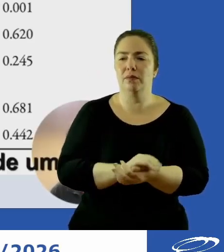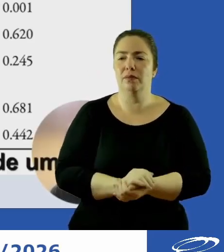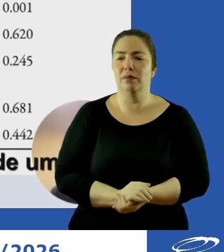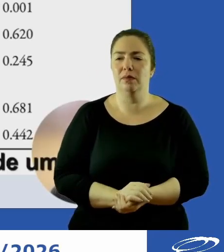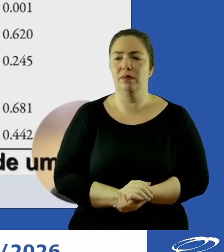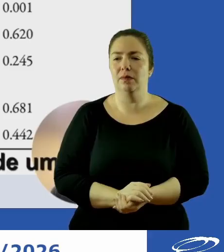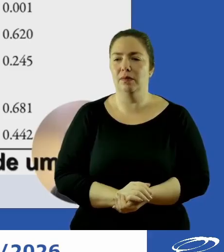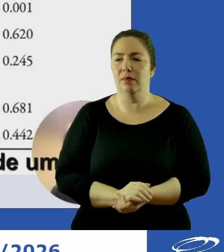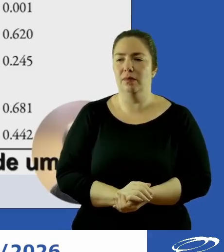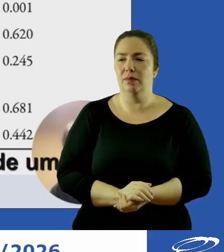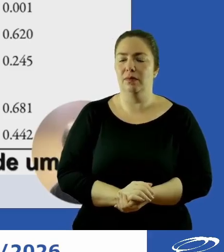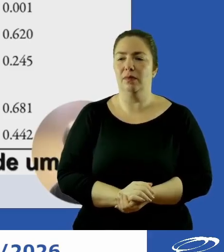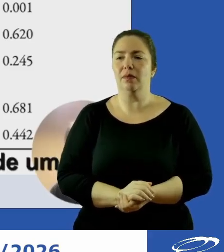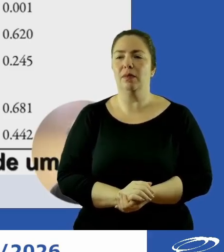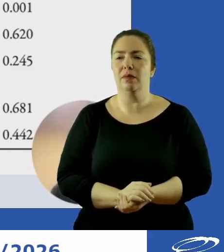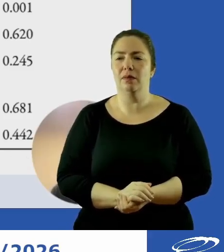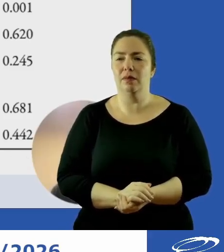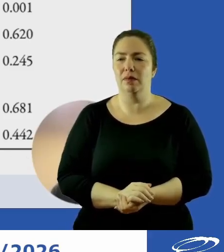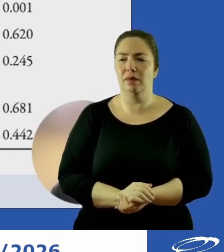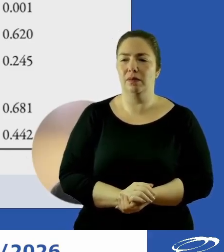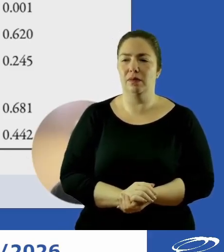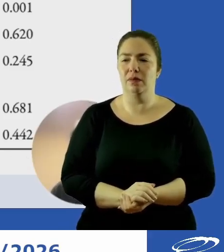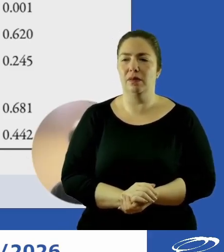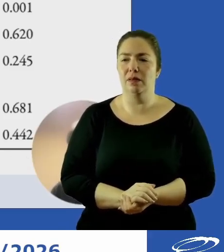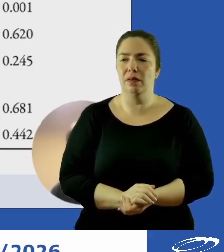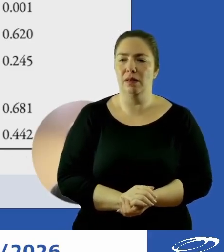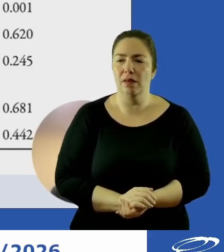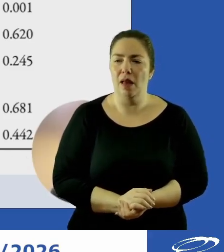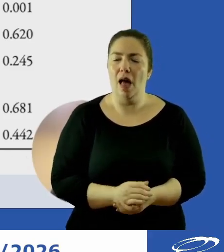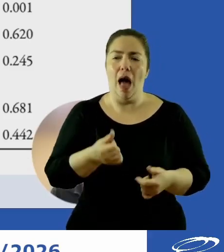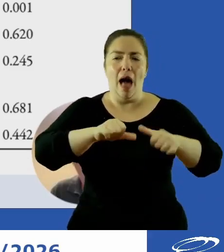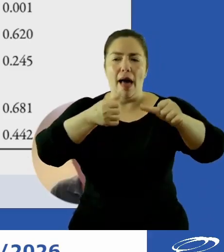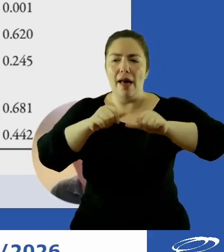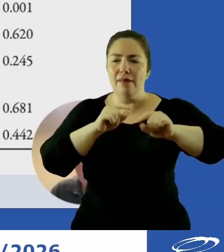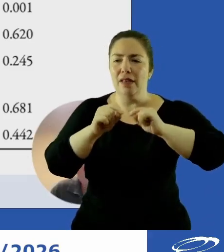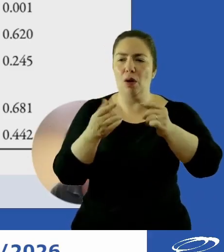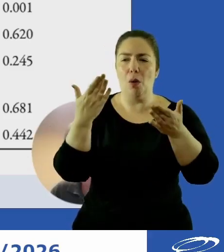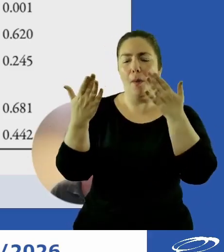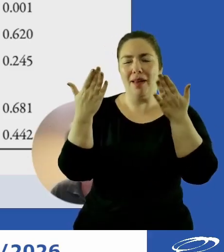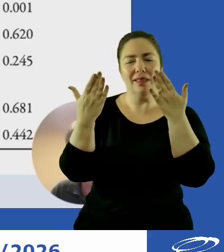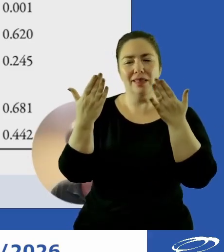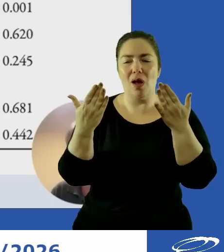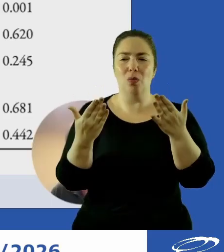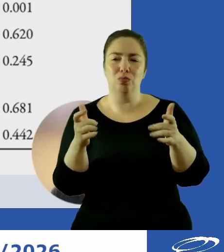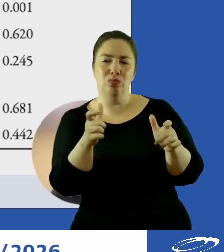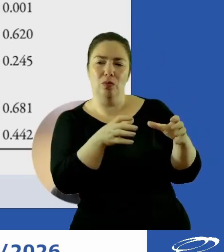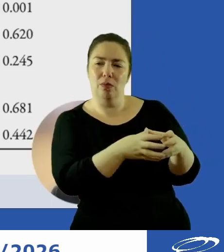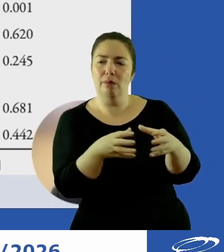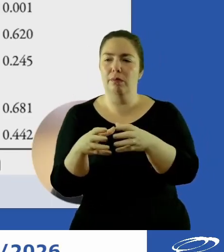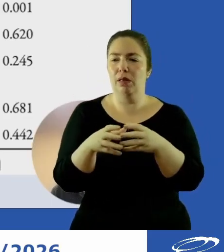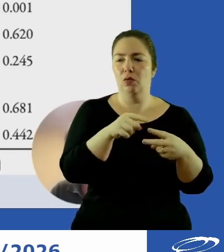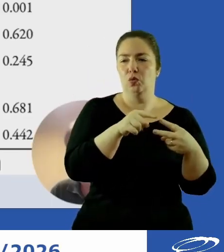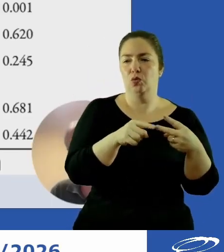I think this is one of interest. Is a retrospective analysis that compares oritabancin versus daptomycin.